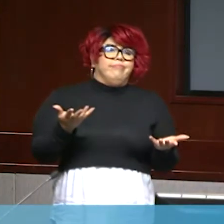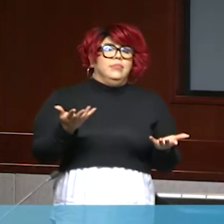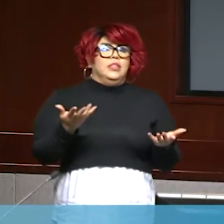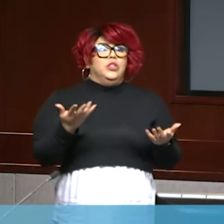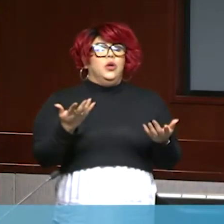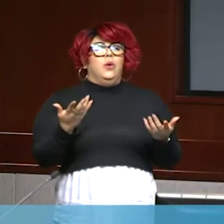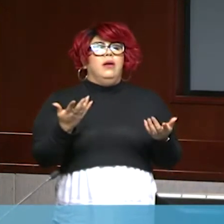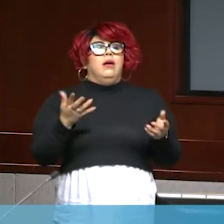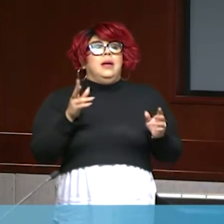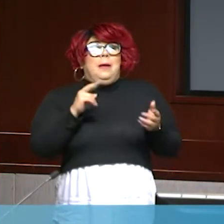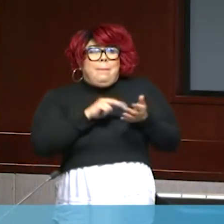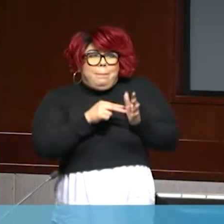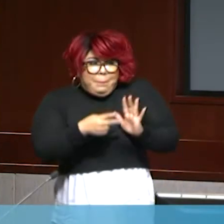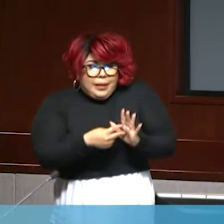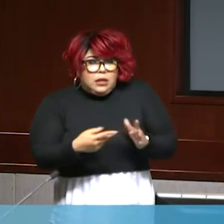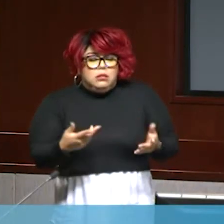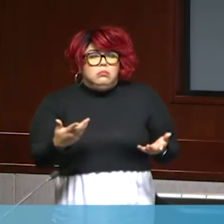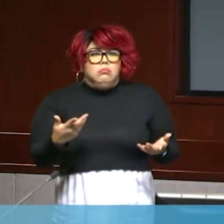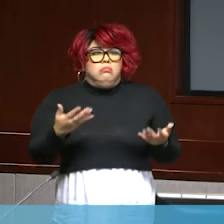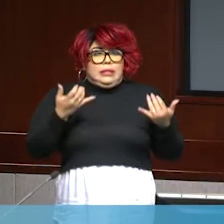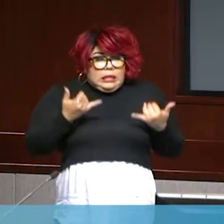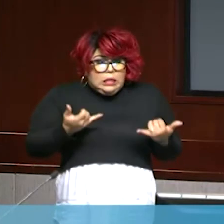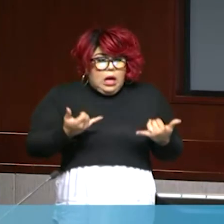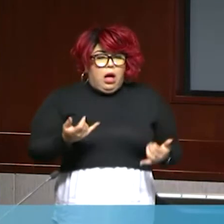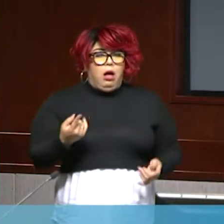safe to say we are no longer,